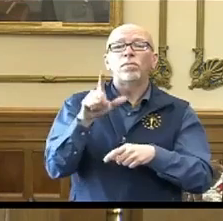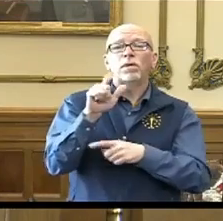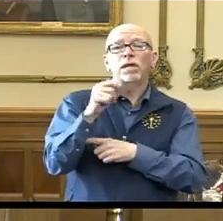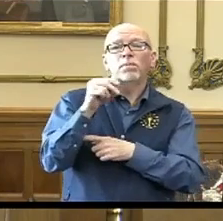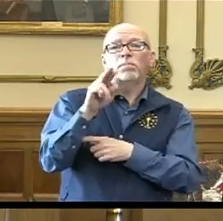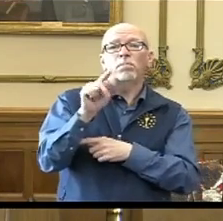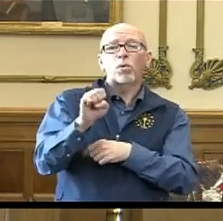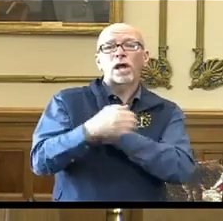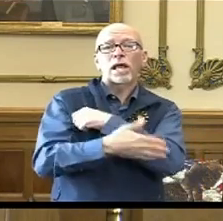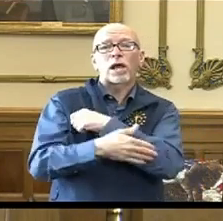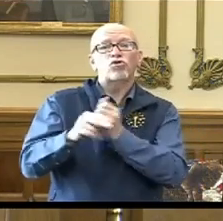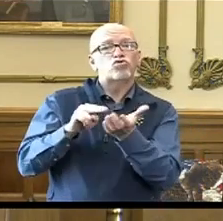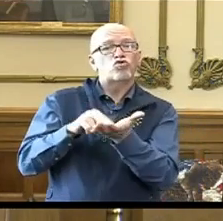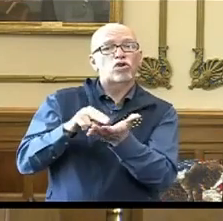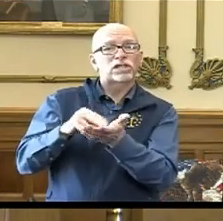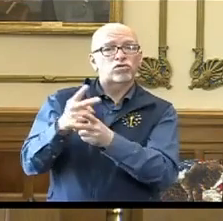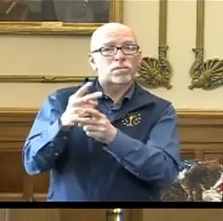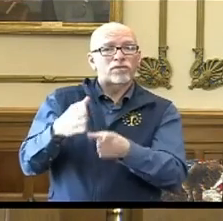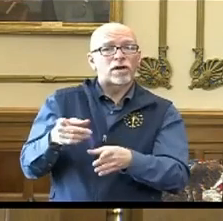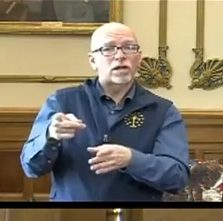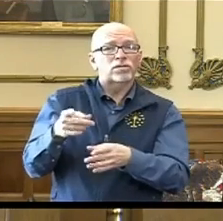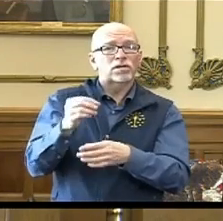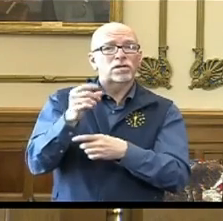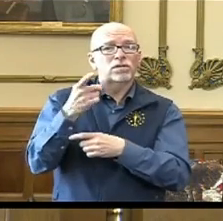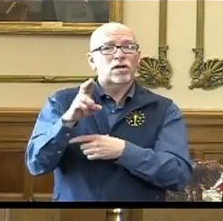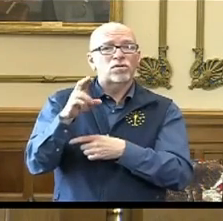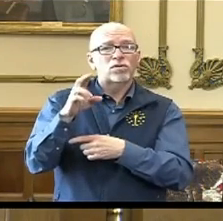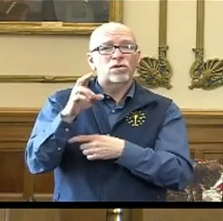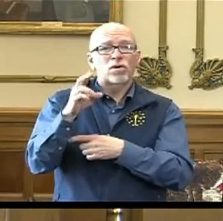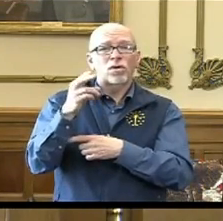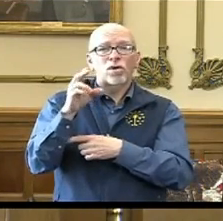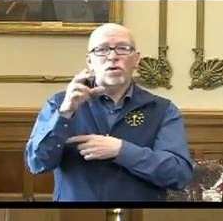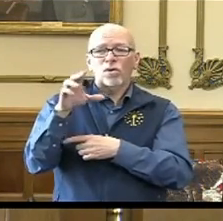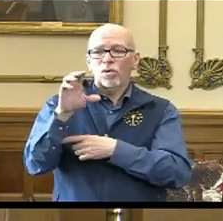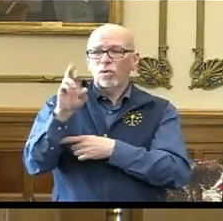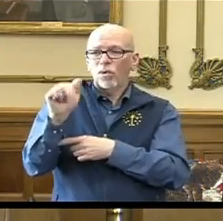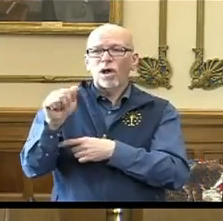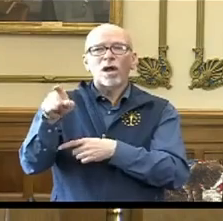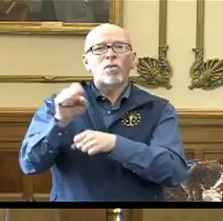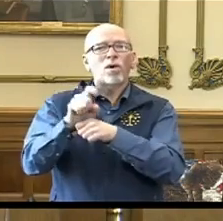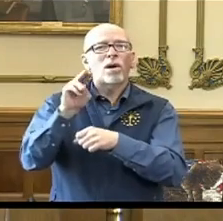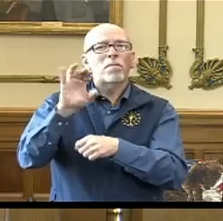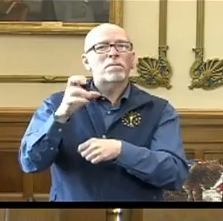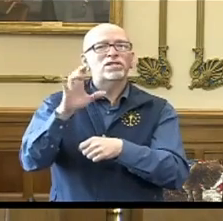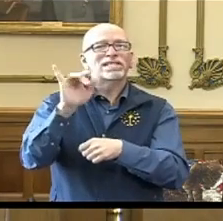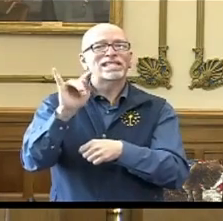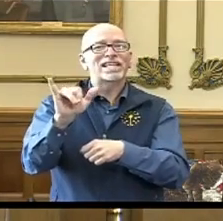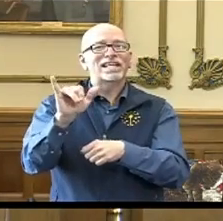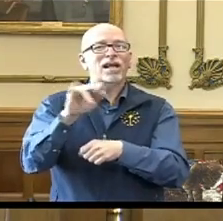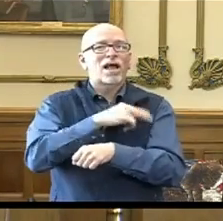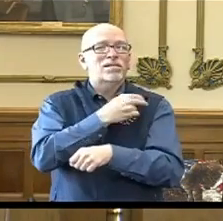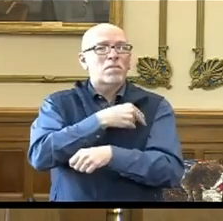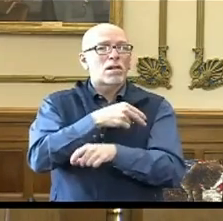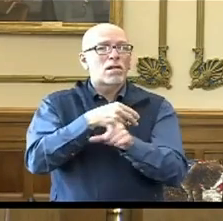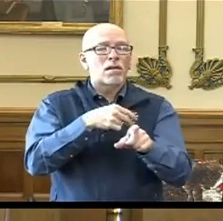LaPorte County Nursing Supervisor and Dr. Cora, who serves at Michigan City Hospital and is also on